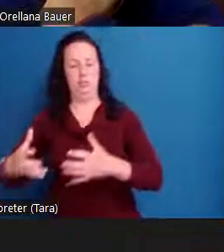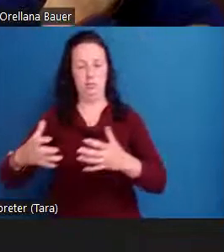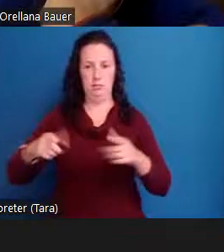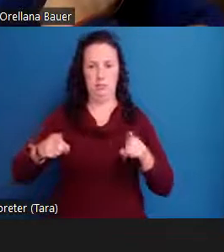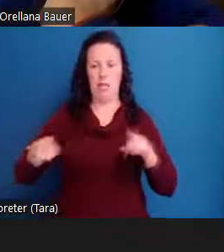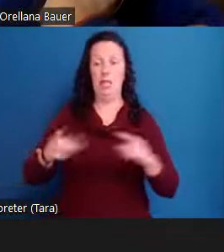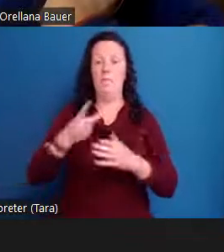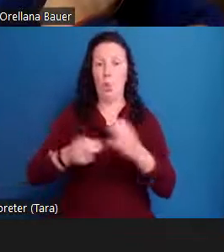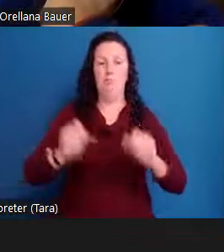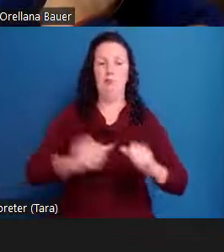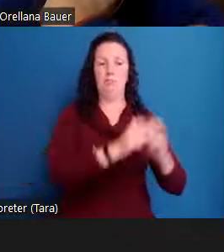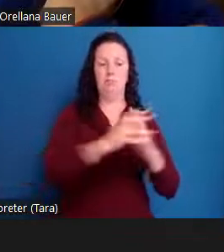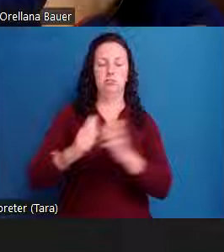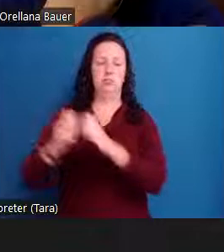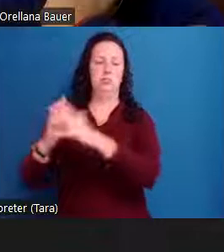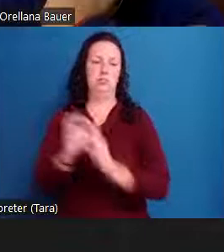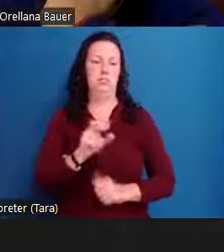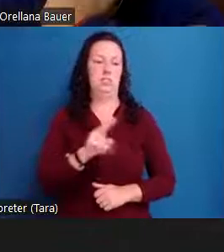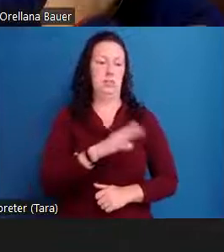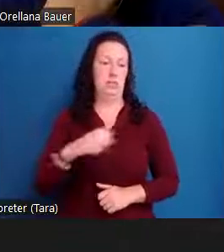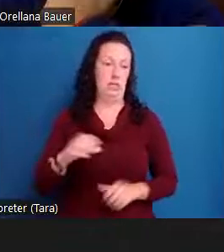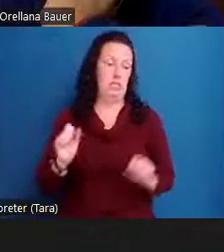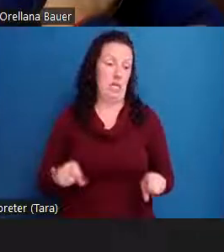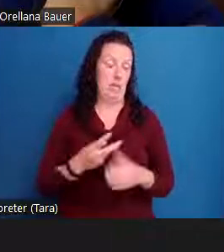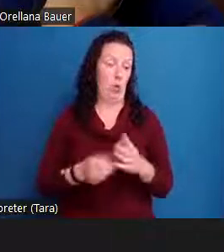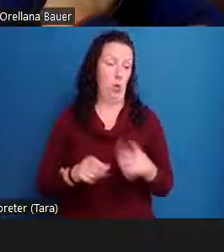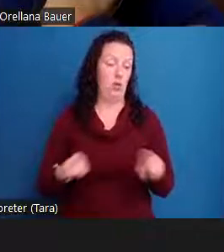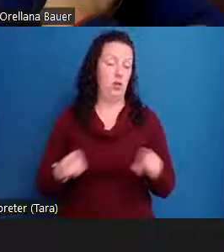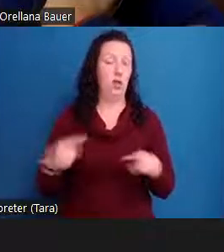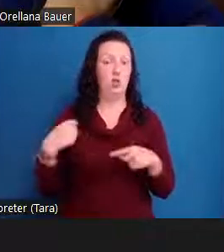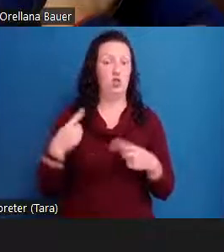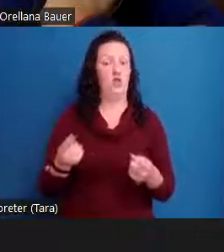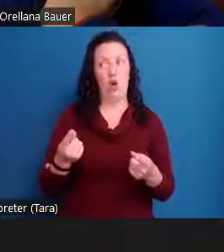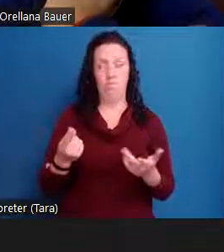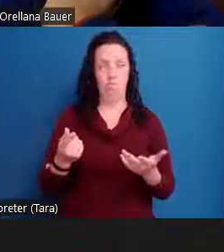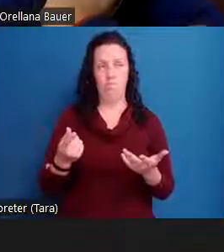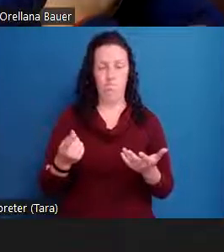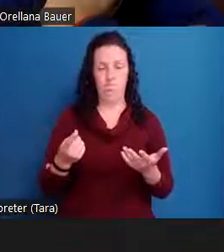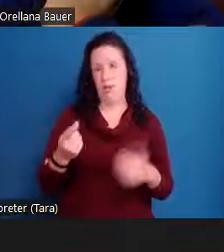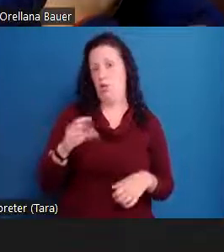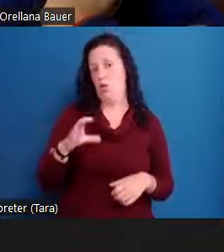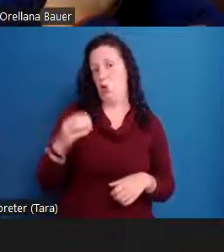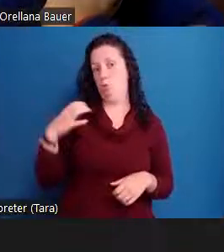far, only co-chairs essentially have created subcommittees.